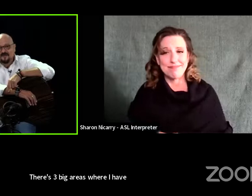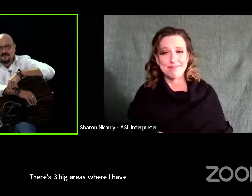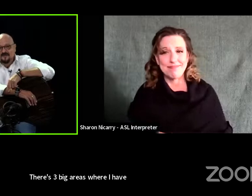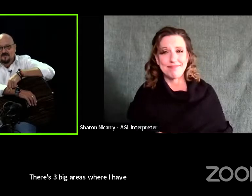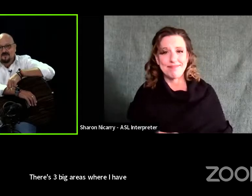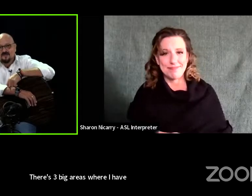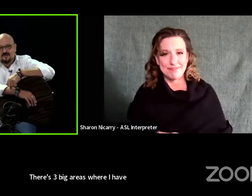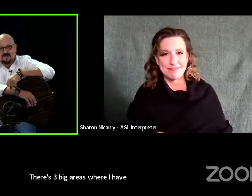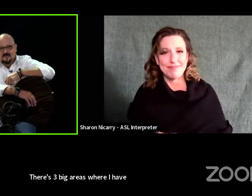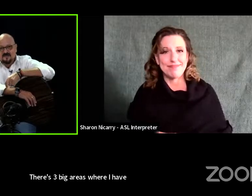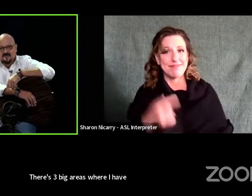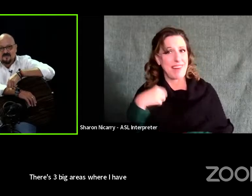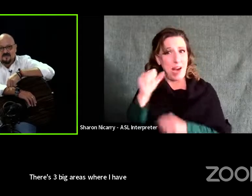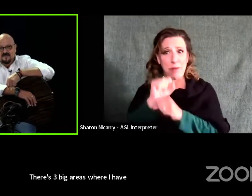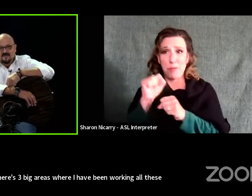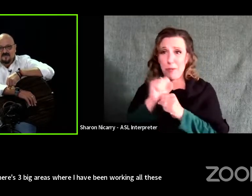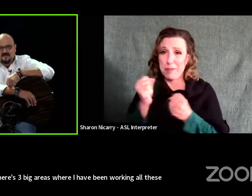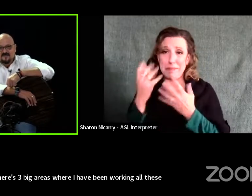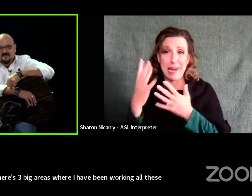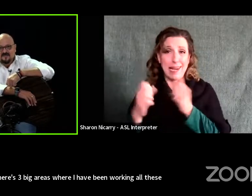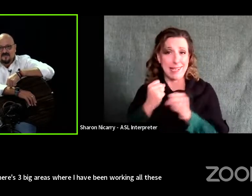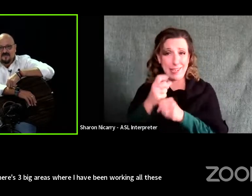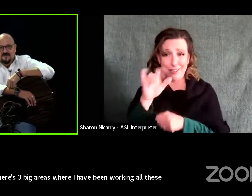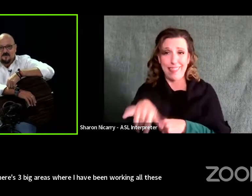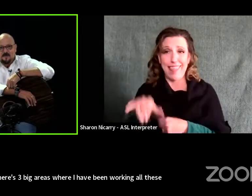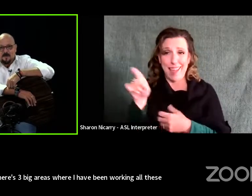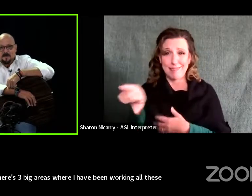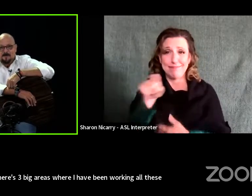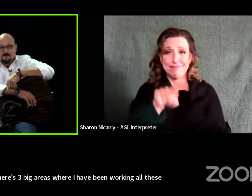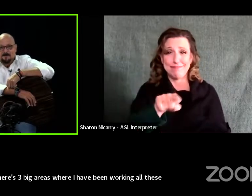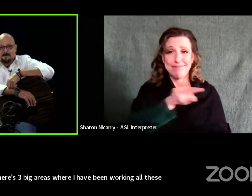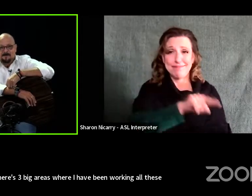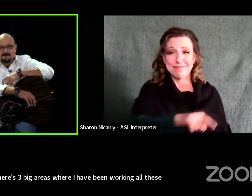working all these years, and